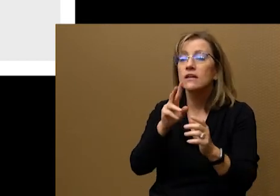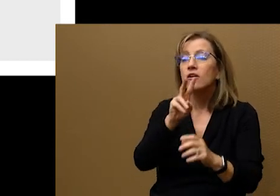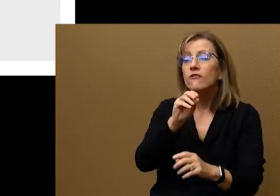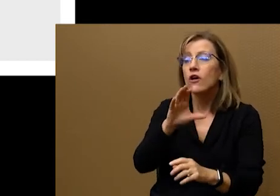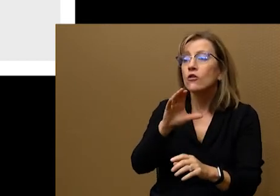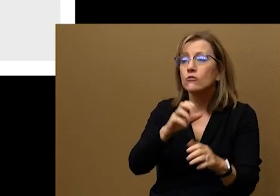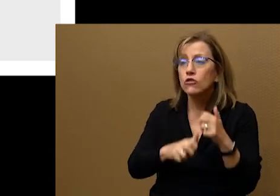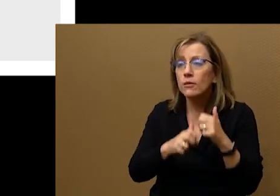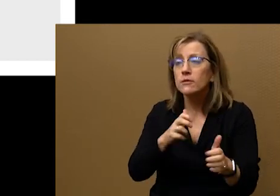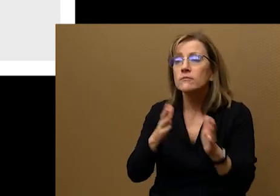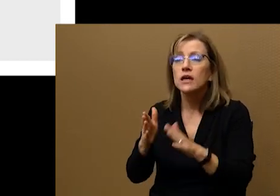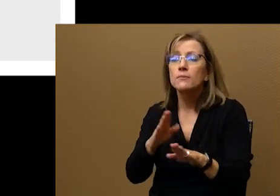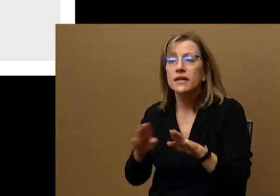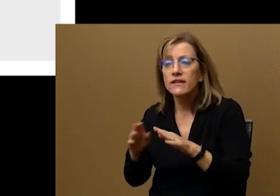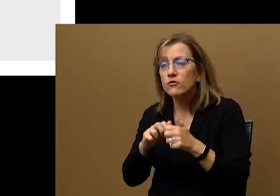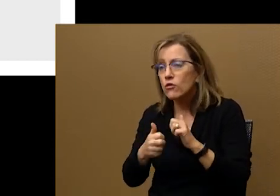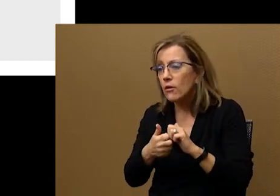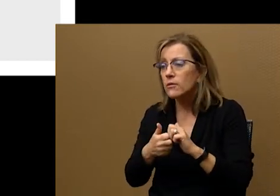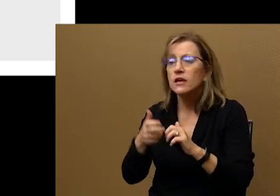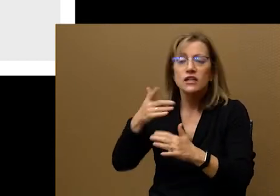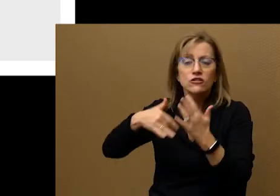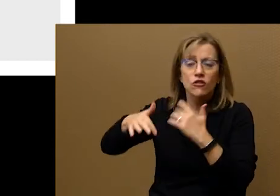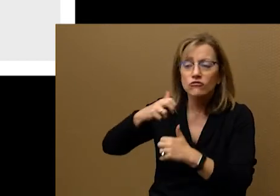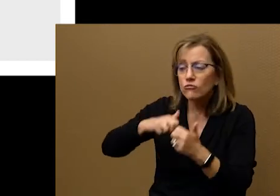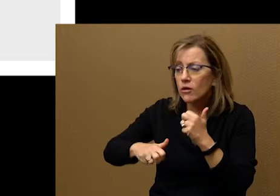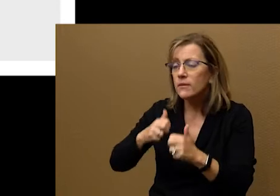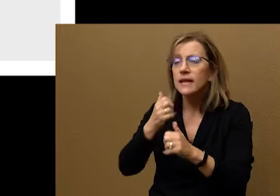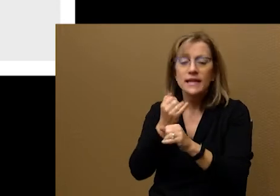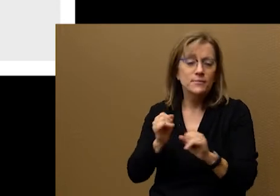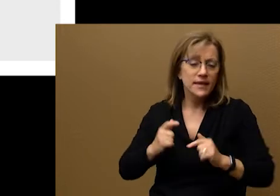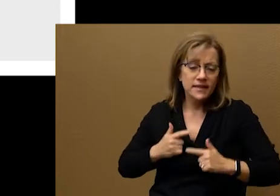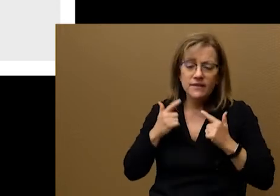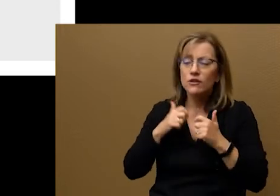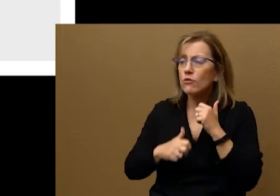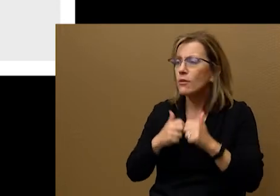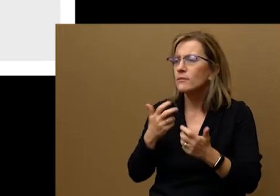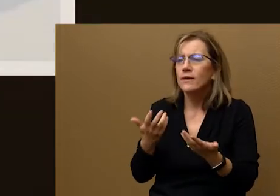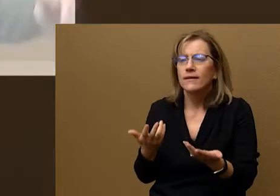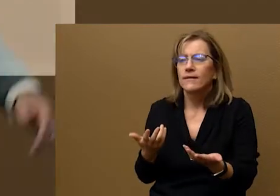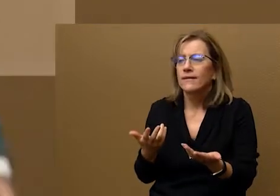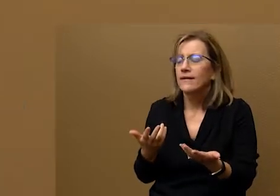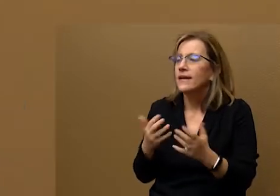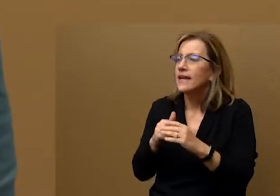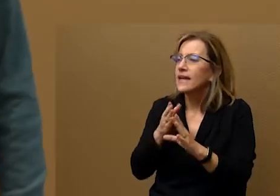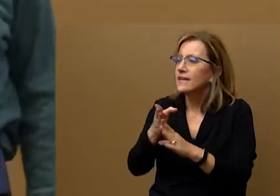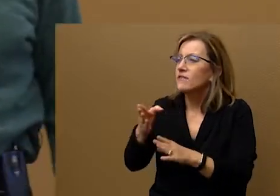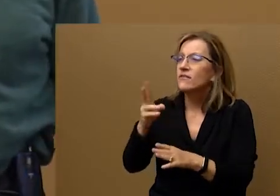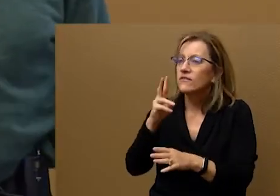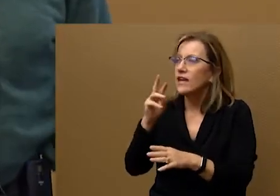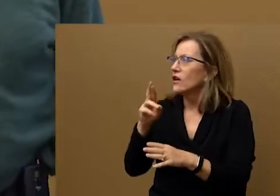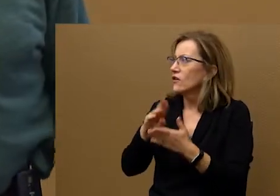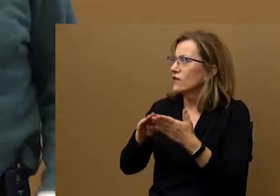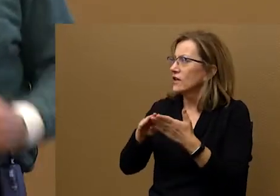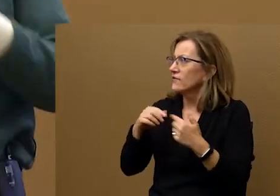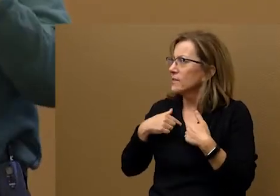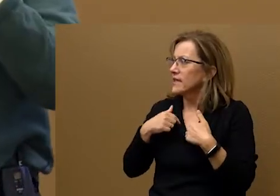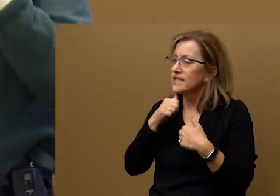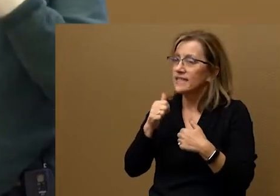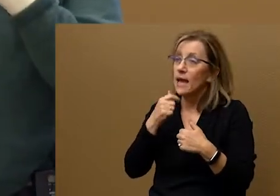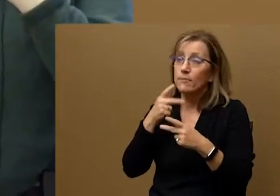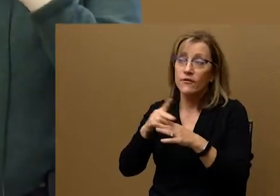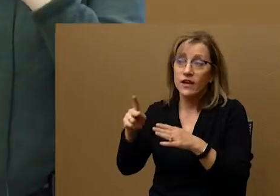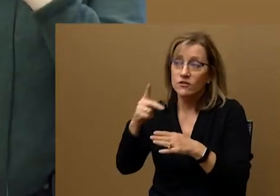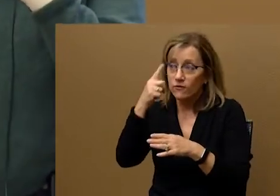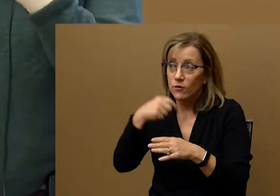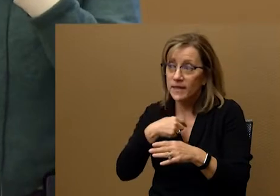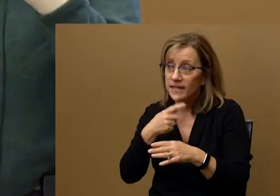Vocational problems, behavioral problems, social adjustment problems, independent living problems. In the VR field, again, forgive me for